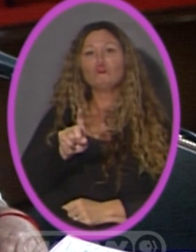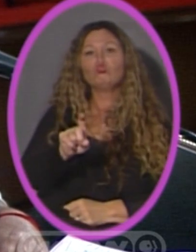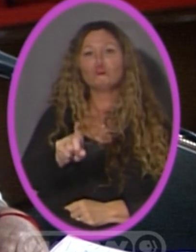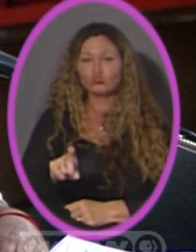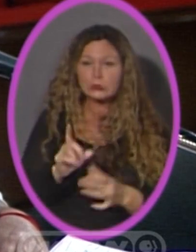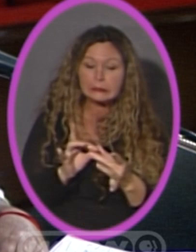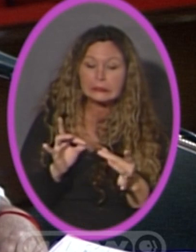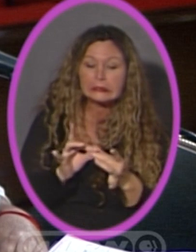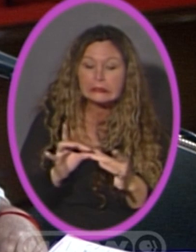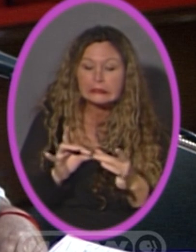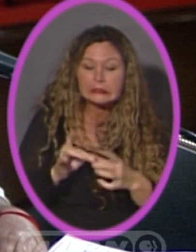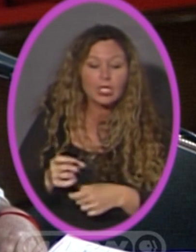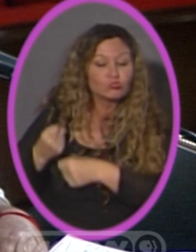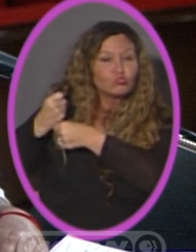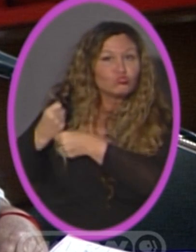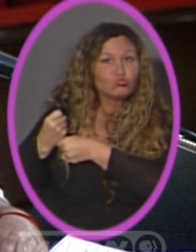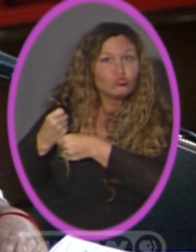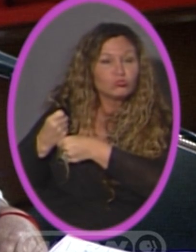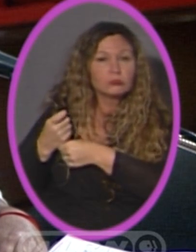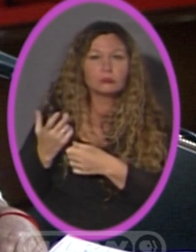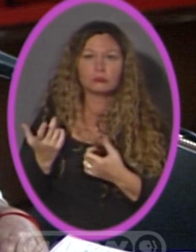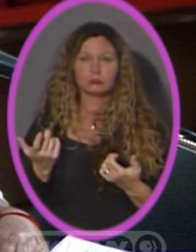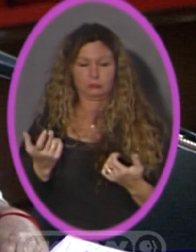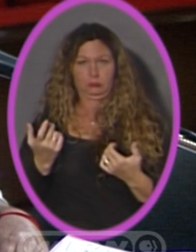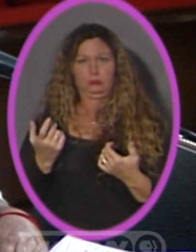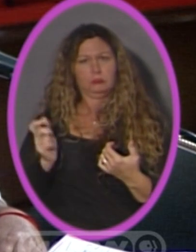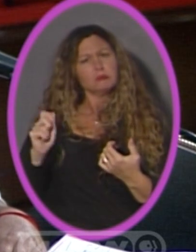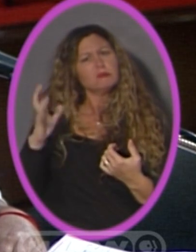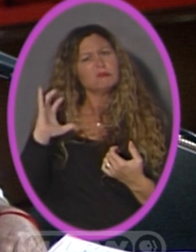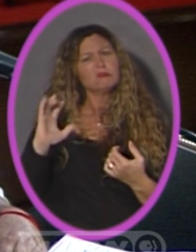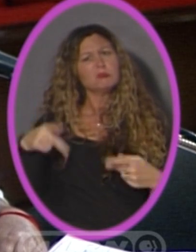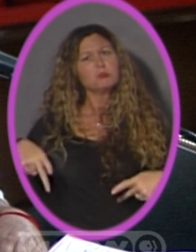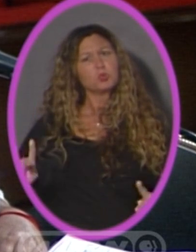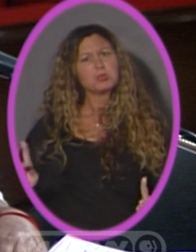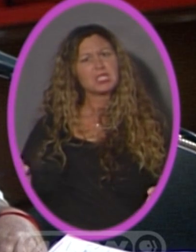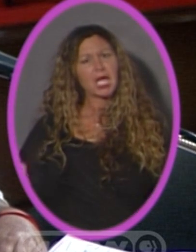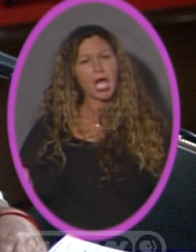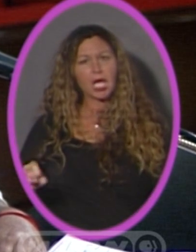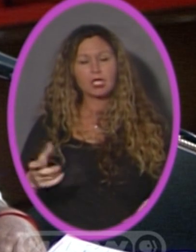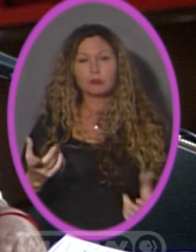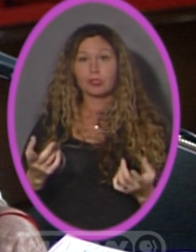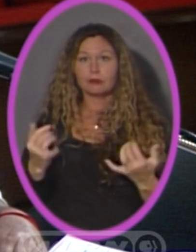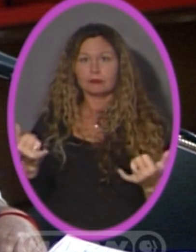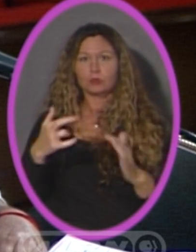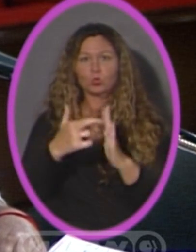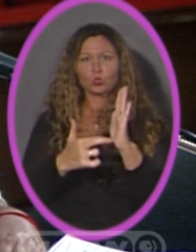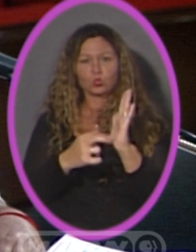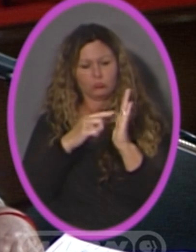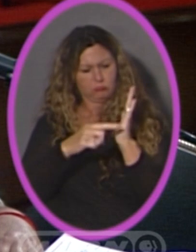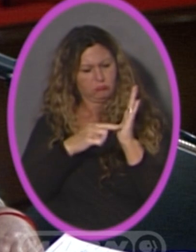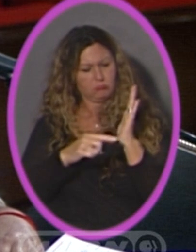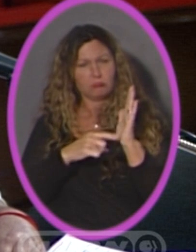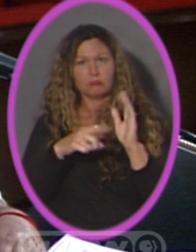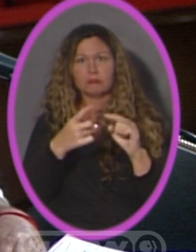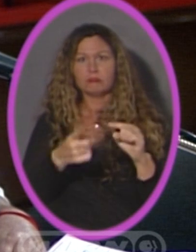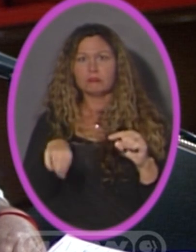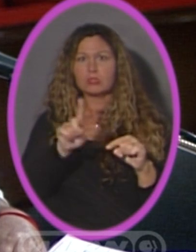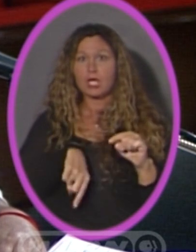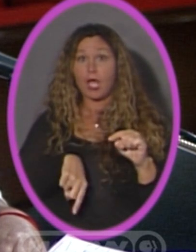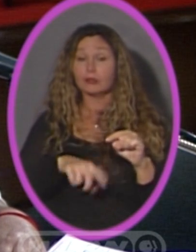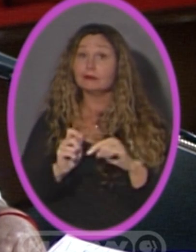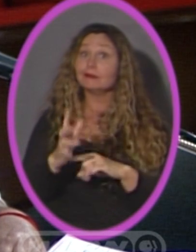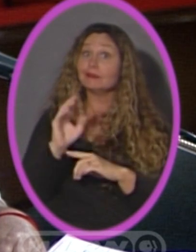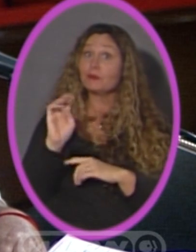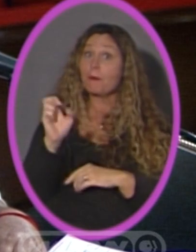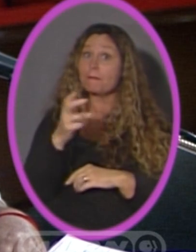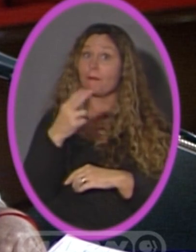to actually speak. A banner or poster allows the message to be heard anyway. At the March board meeting, the camera diverted from a frontal view to a